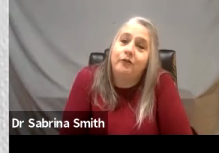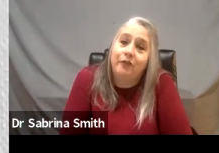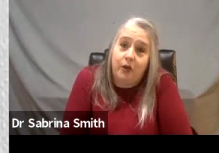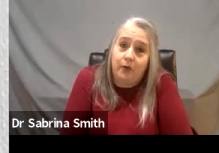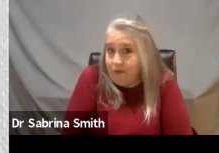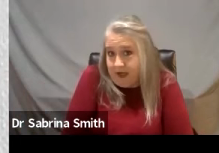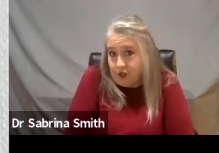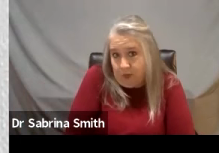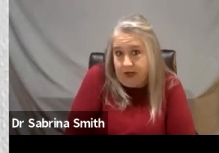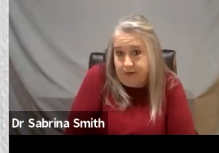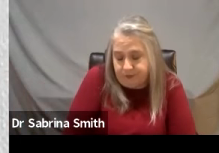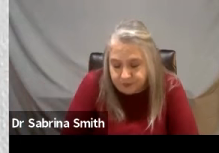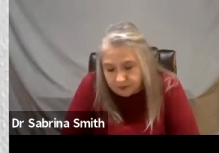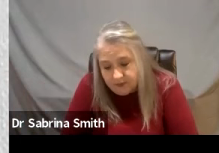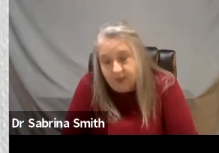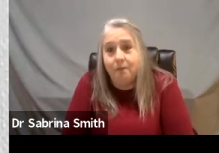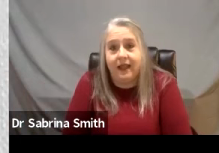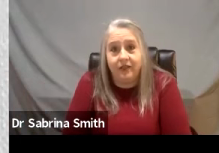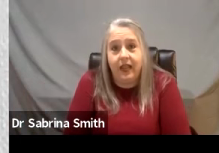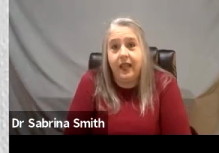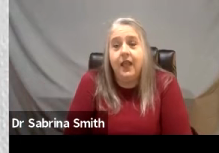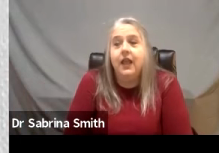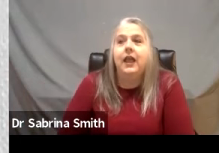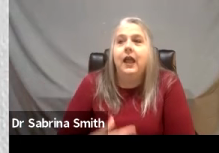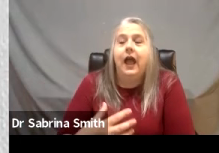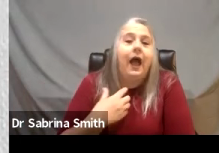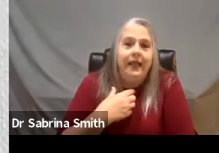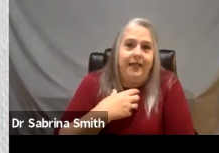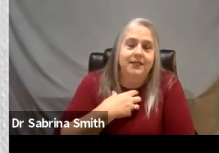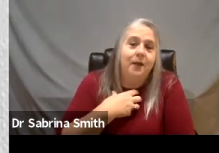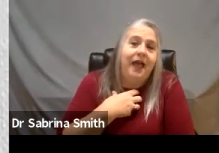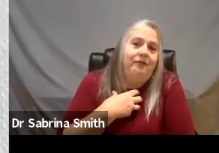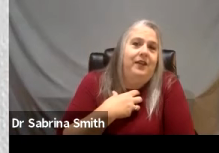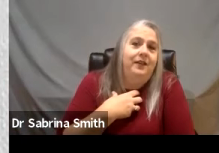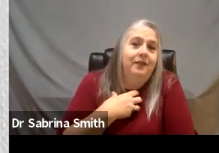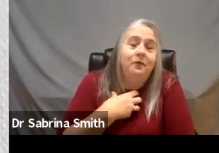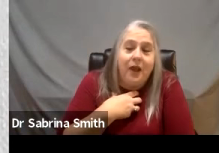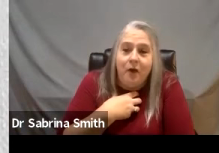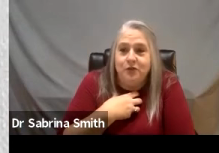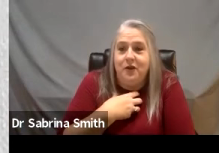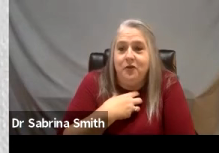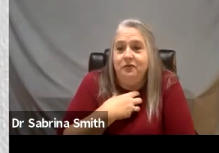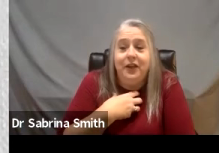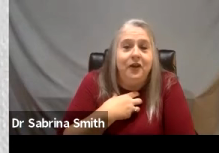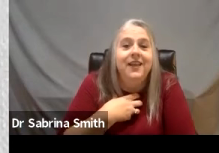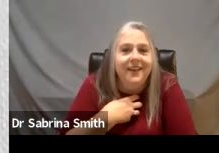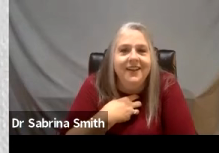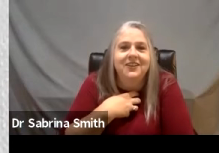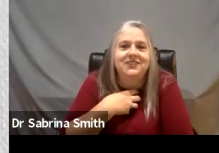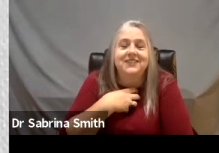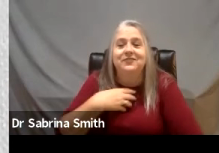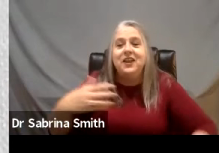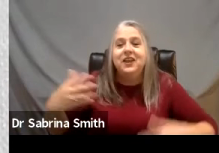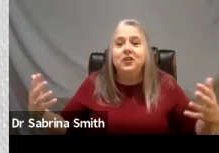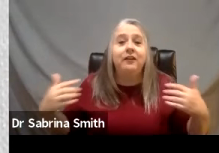actually show a video of me interpreting back in the day. I can't stop laughing when I watch my own video